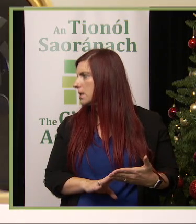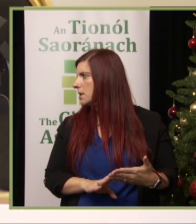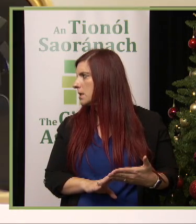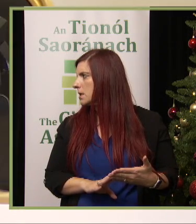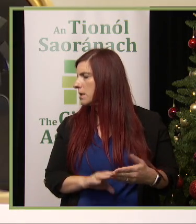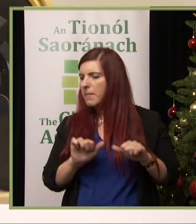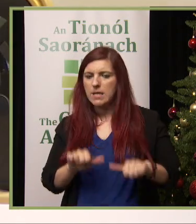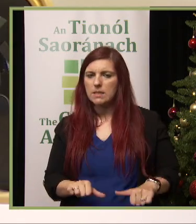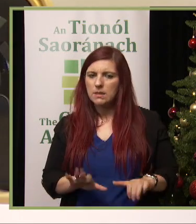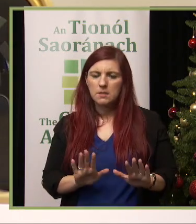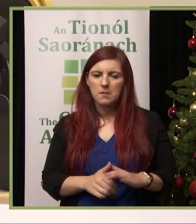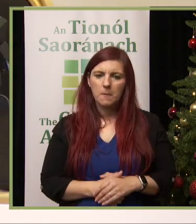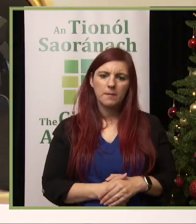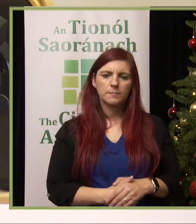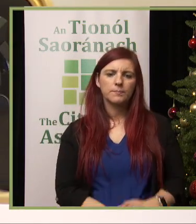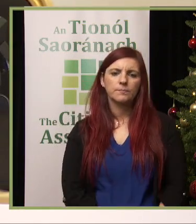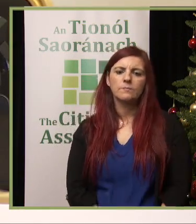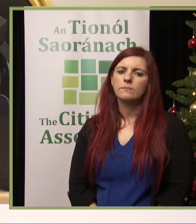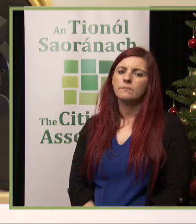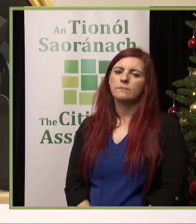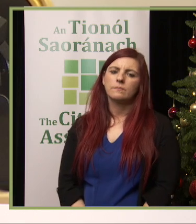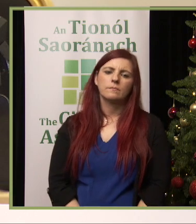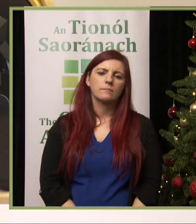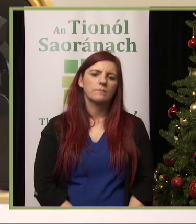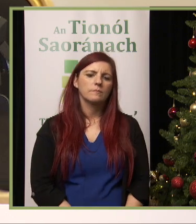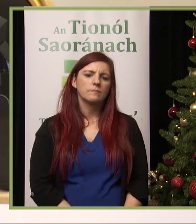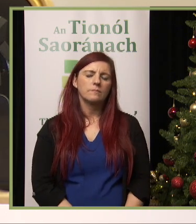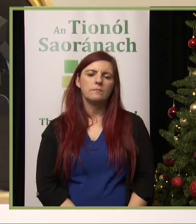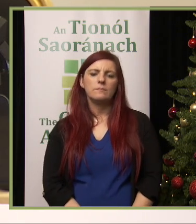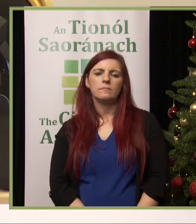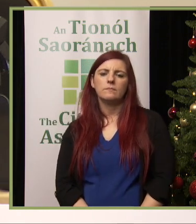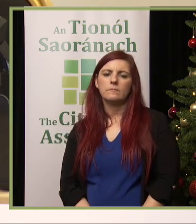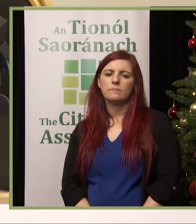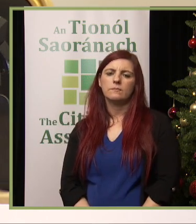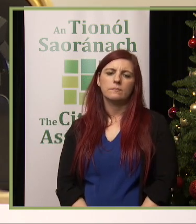Okay, so it's passed with ambitious and achievable timelines.